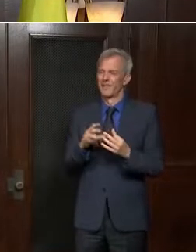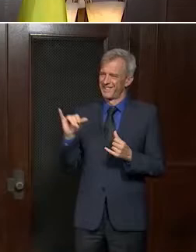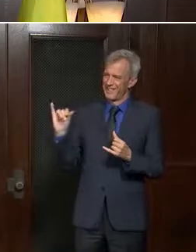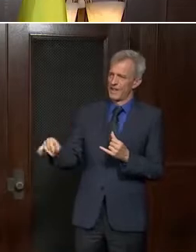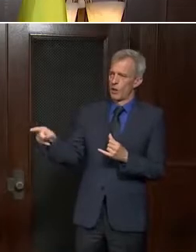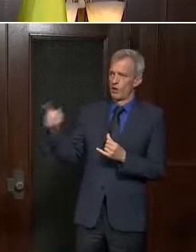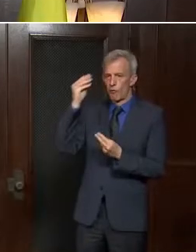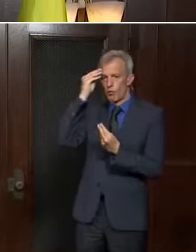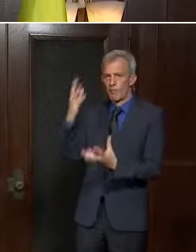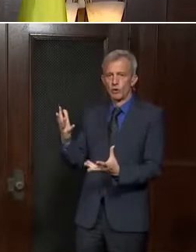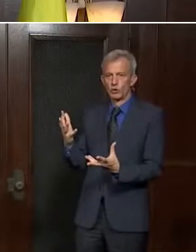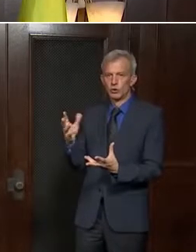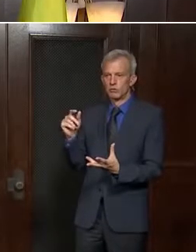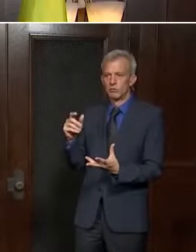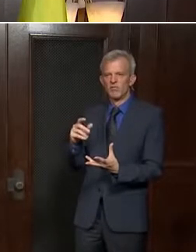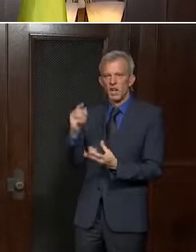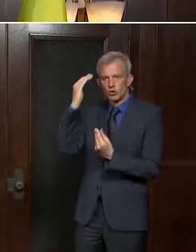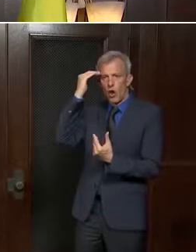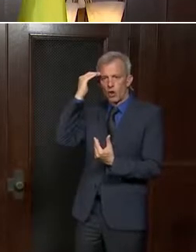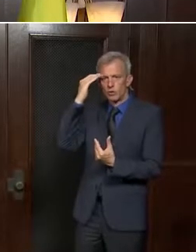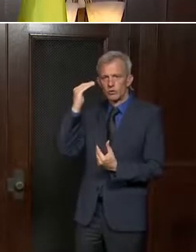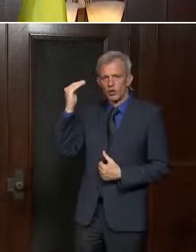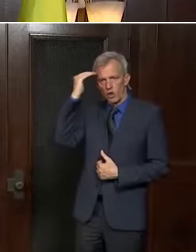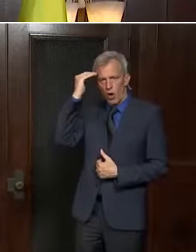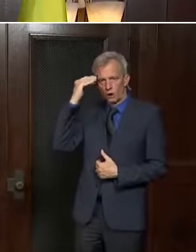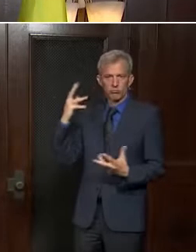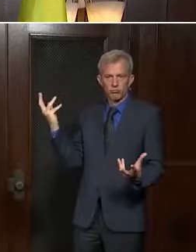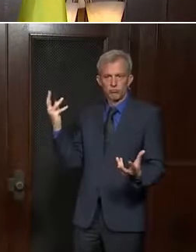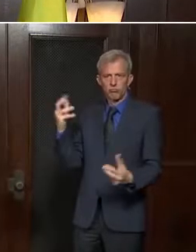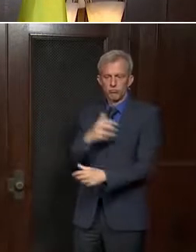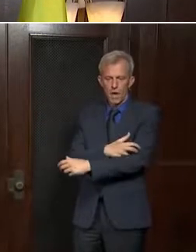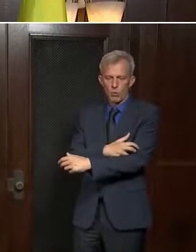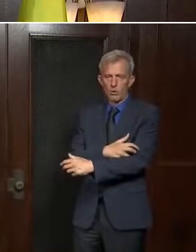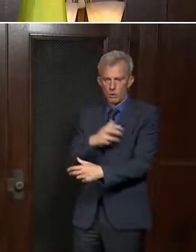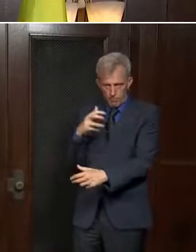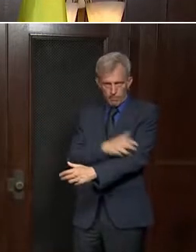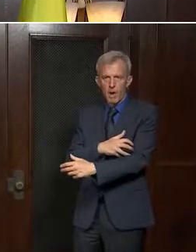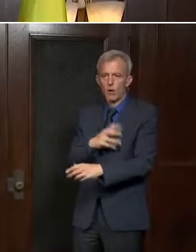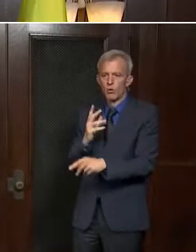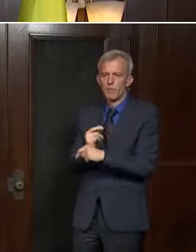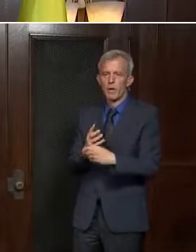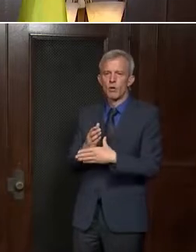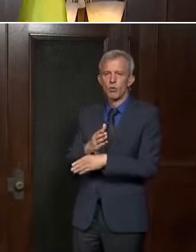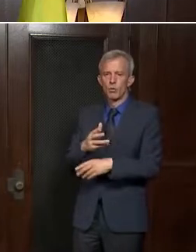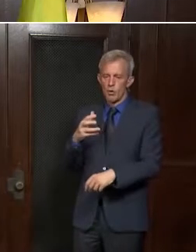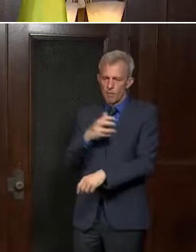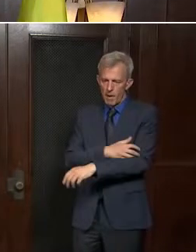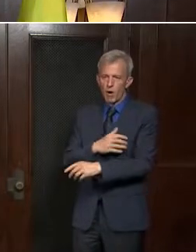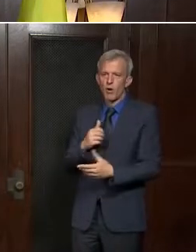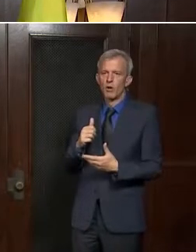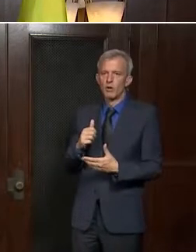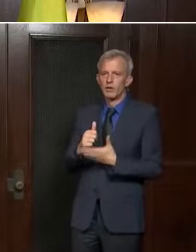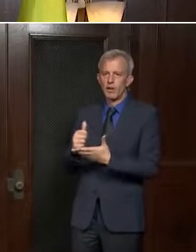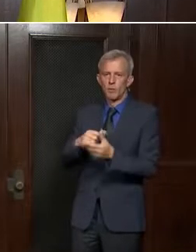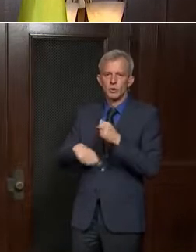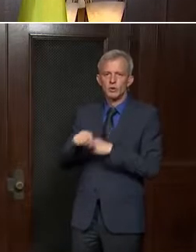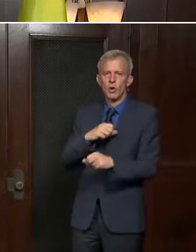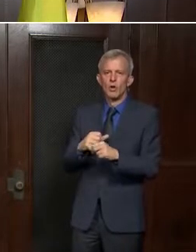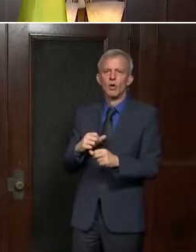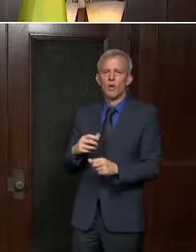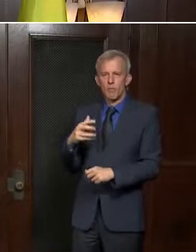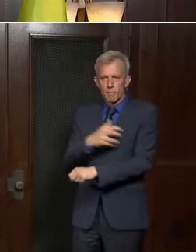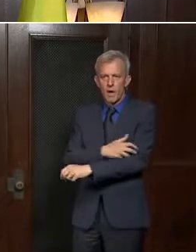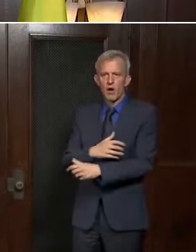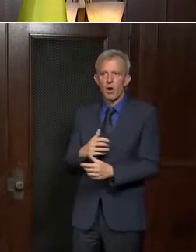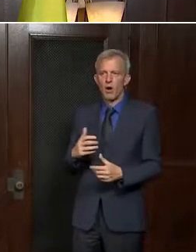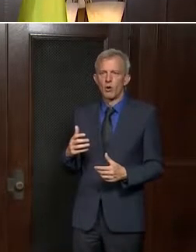information that is knowledge, and this knowledge that is power. Power for us to get through this, power for us to reassure each other, power for us to feel our